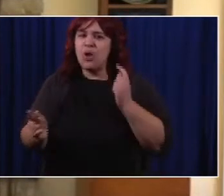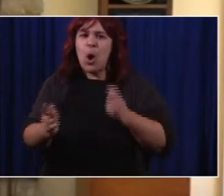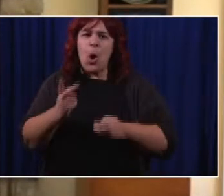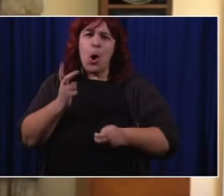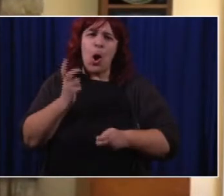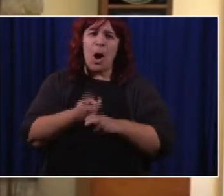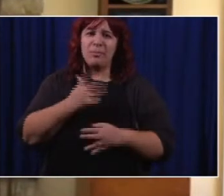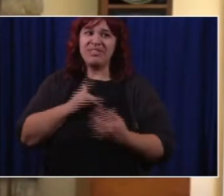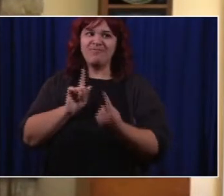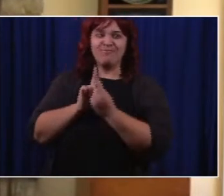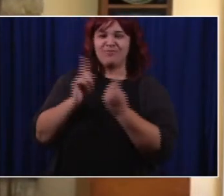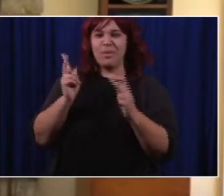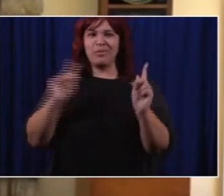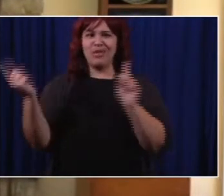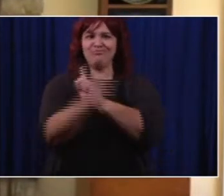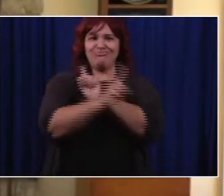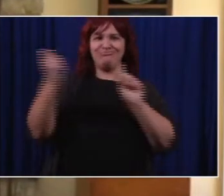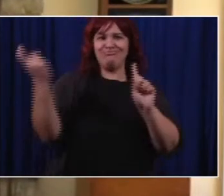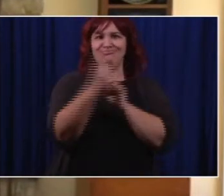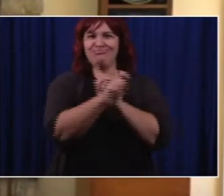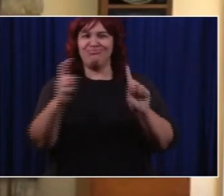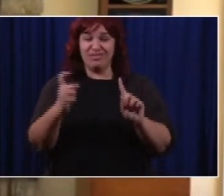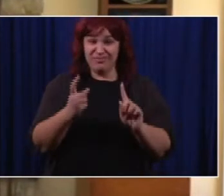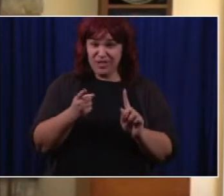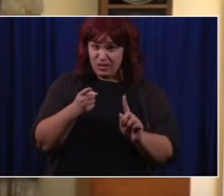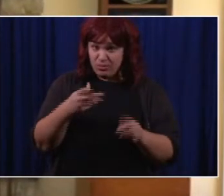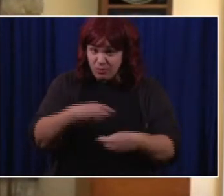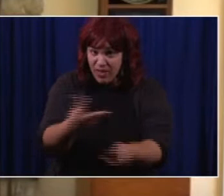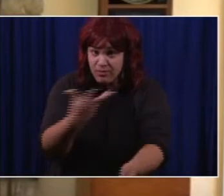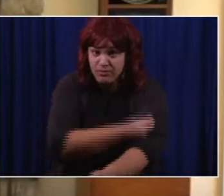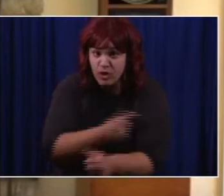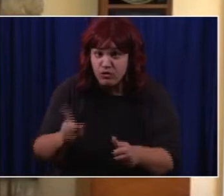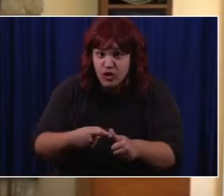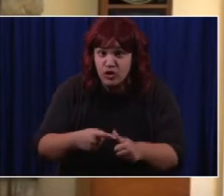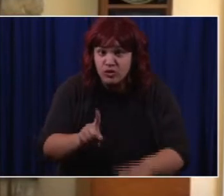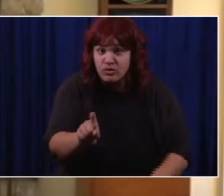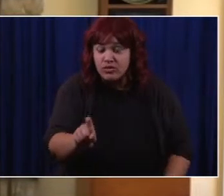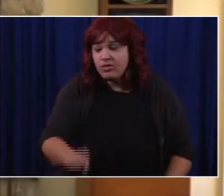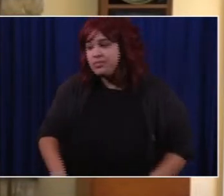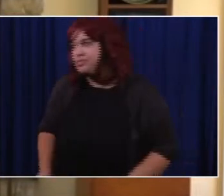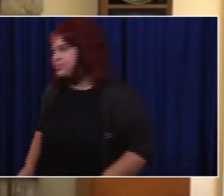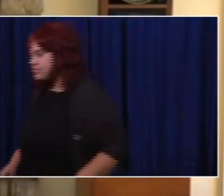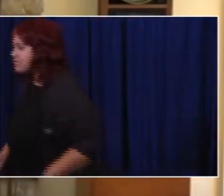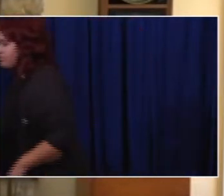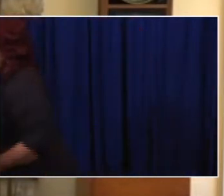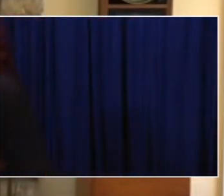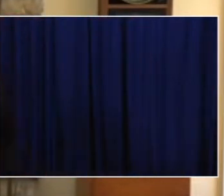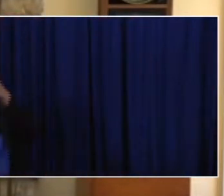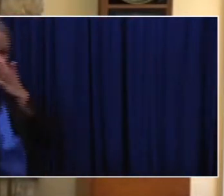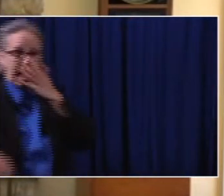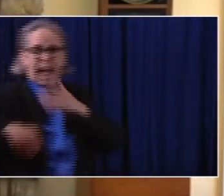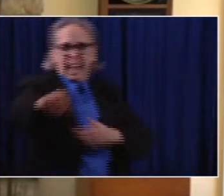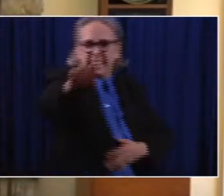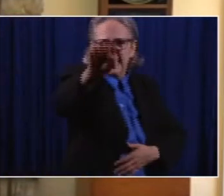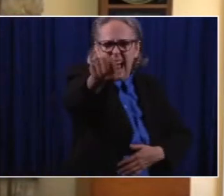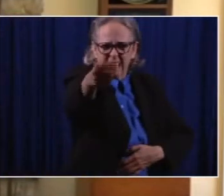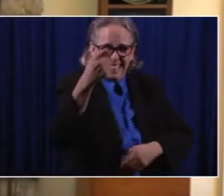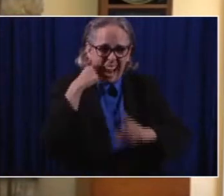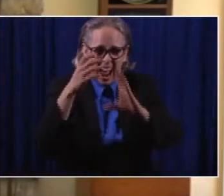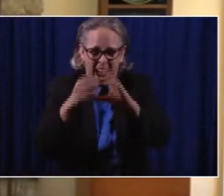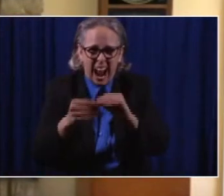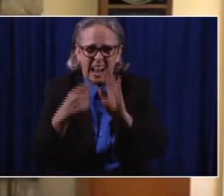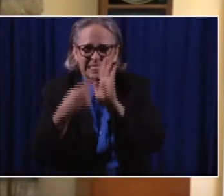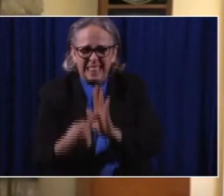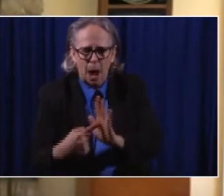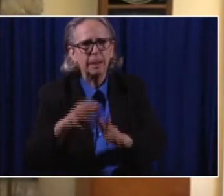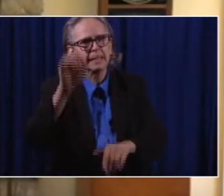And we're still going through that process. I know the federal government's still going through that process. Our goal, Marty, is